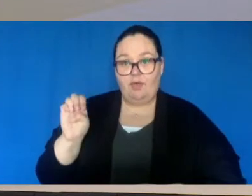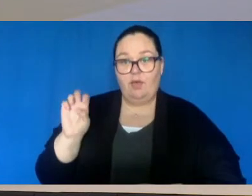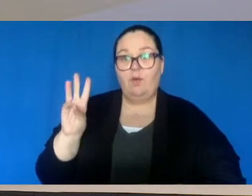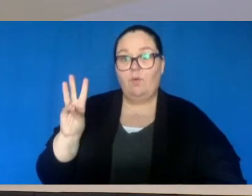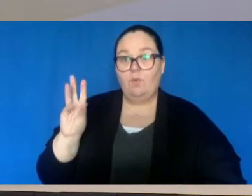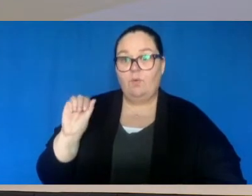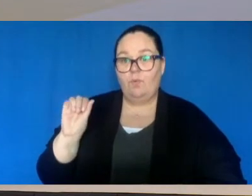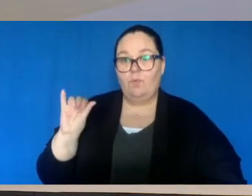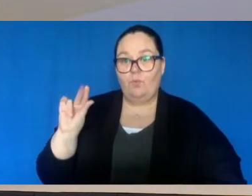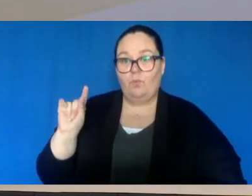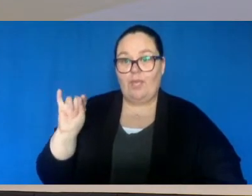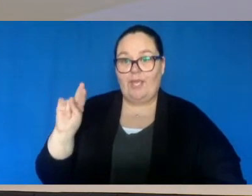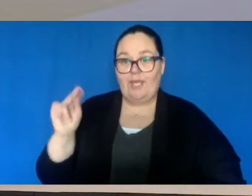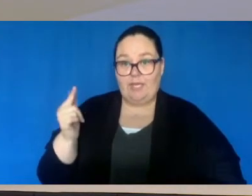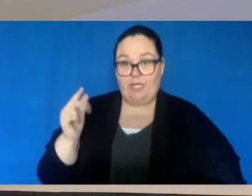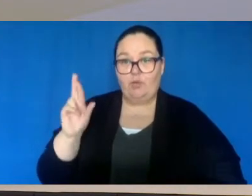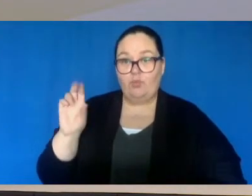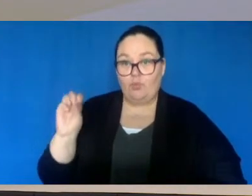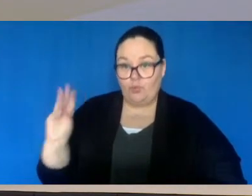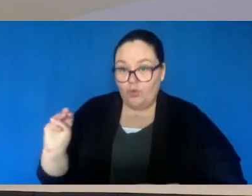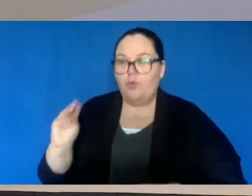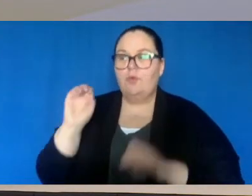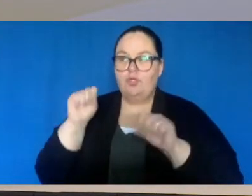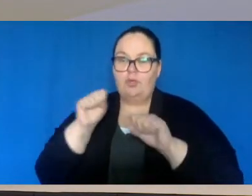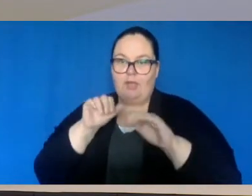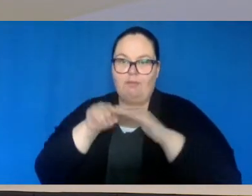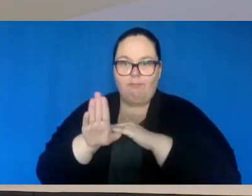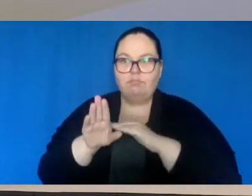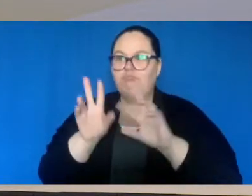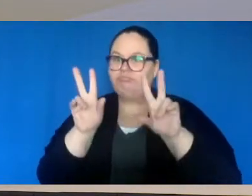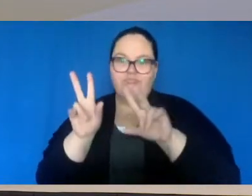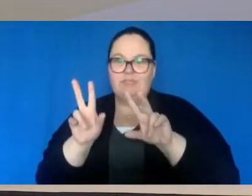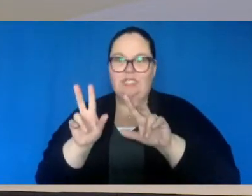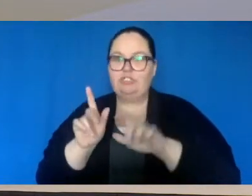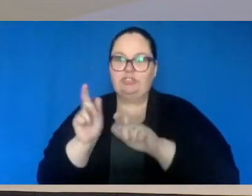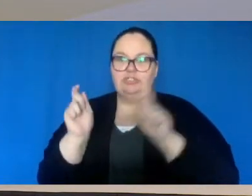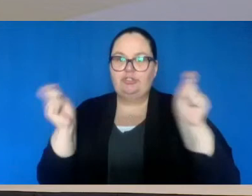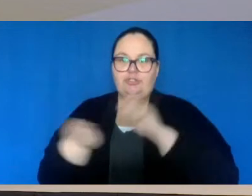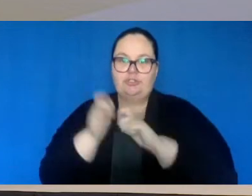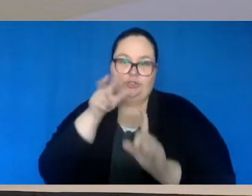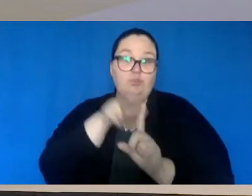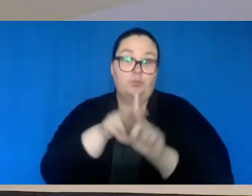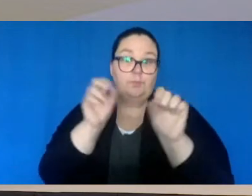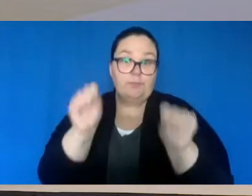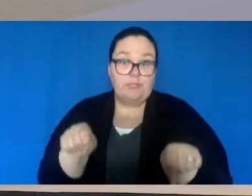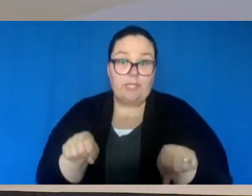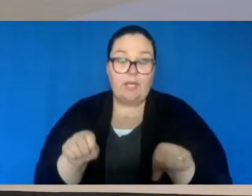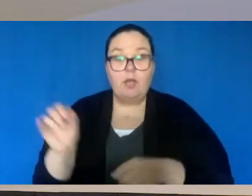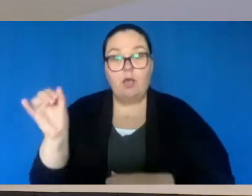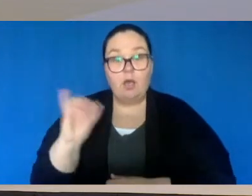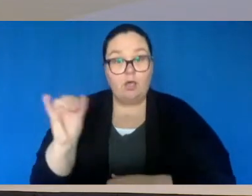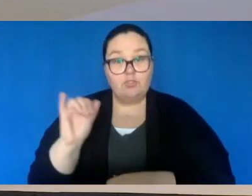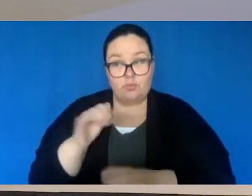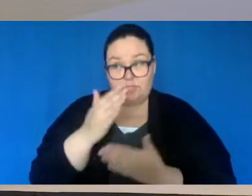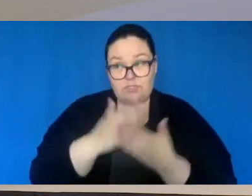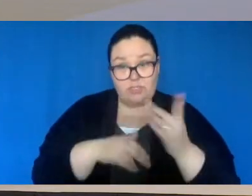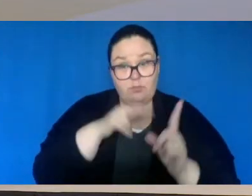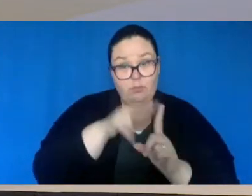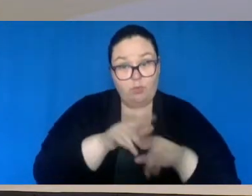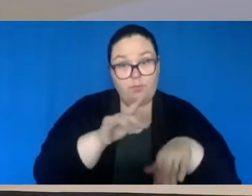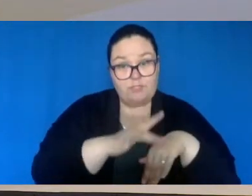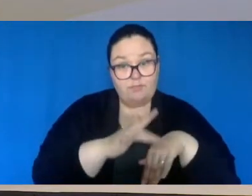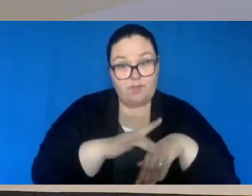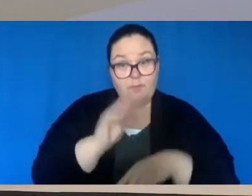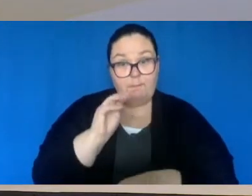be really important going forward. And I think it's also important to note that there are appointments still available in